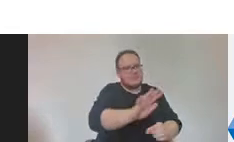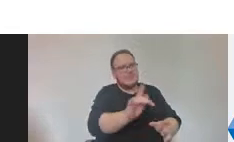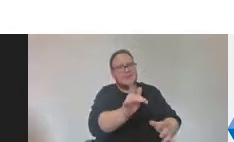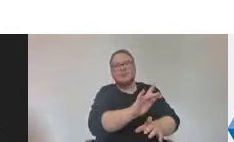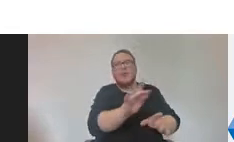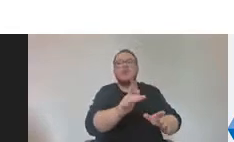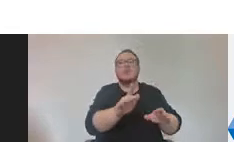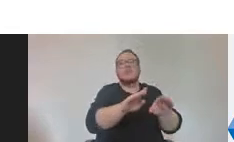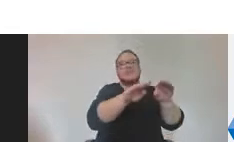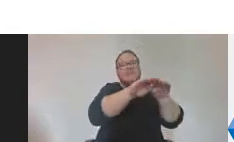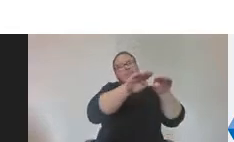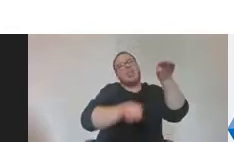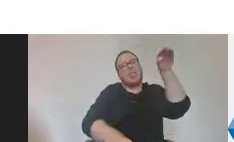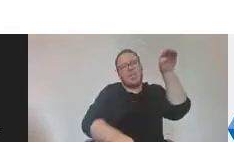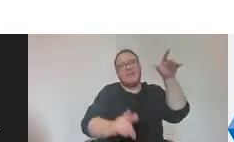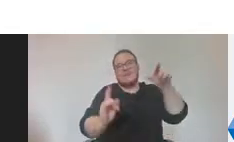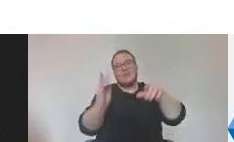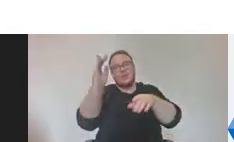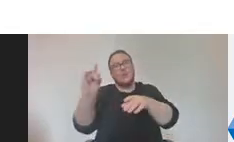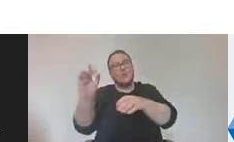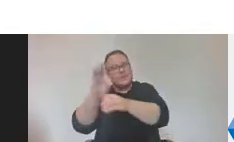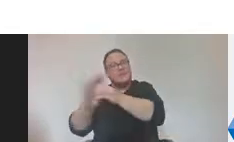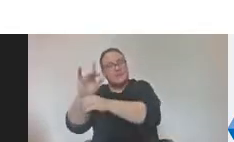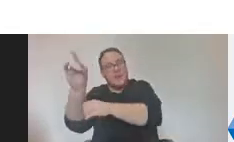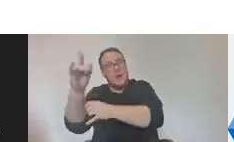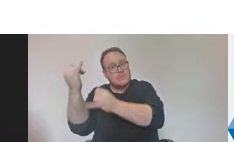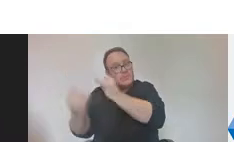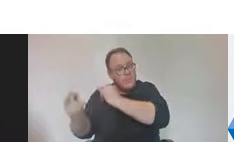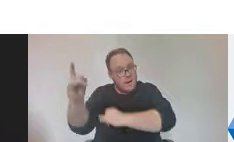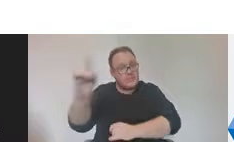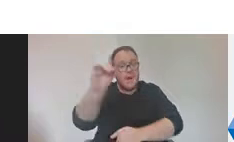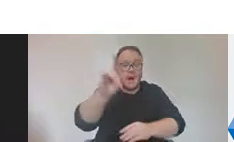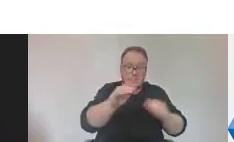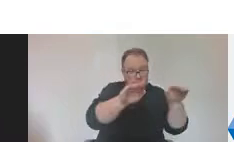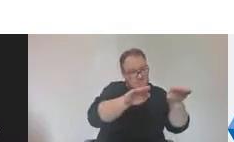Staffordshire, we still do have those inequalities, and we need to make sure that we